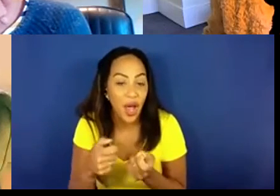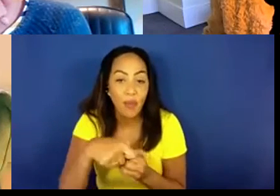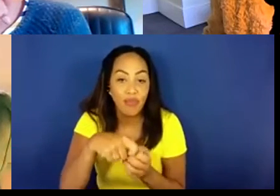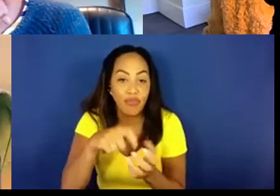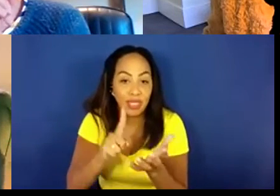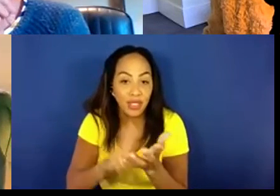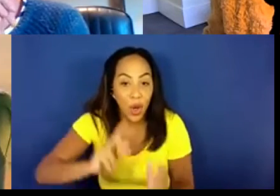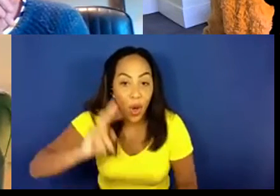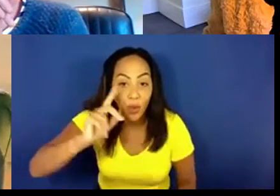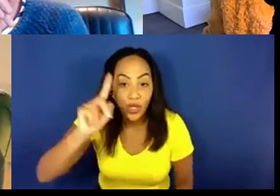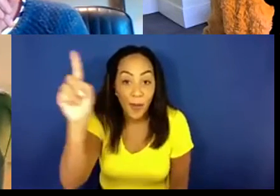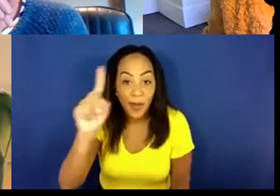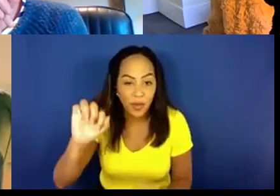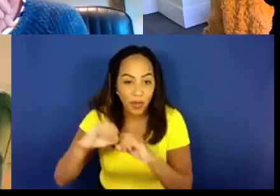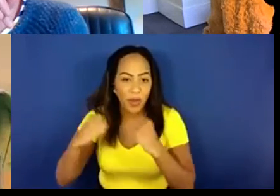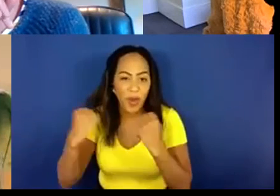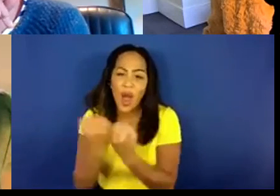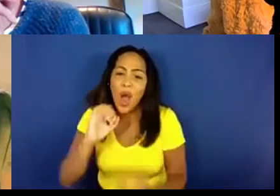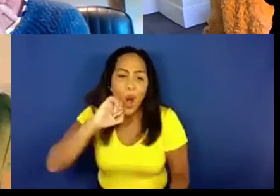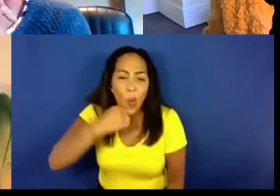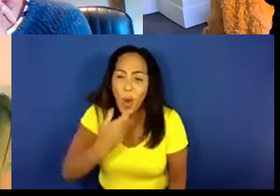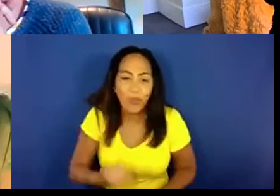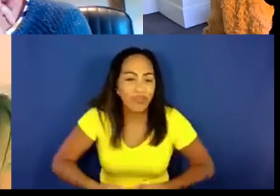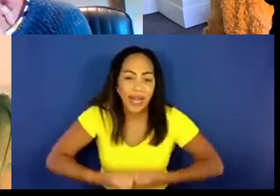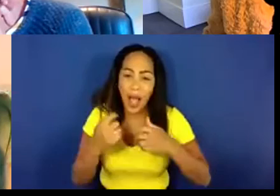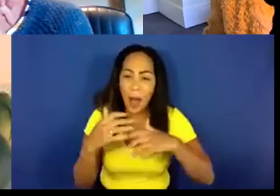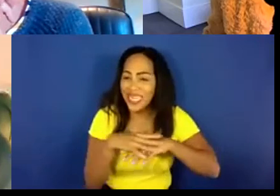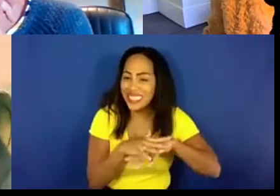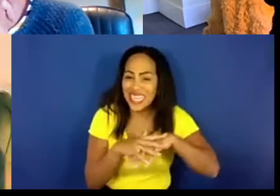I'm not going to mention intersectionality just because everyone else does,